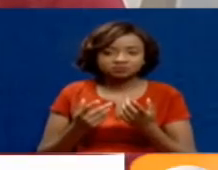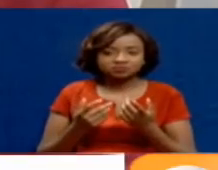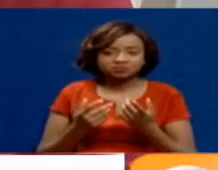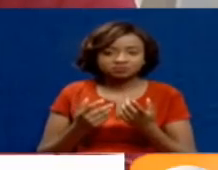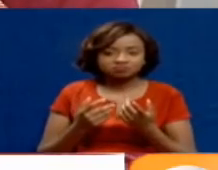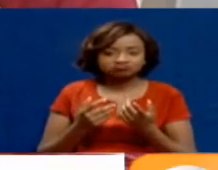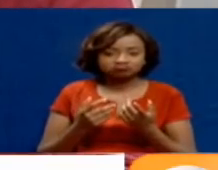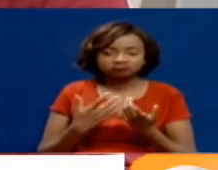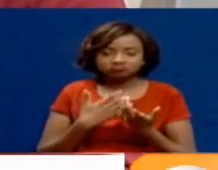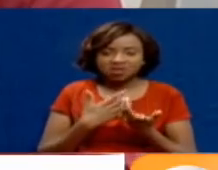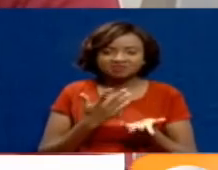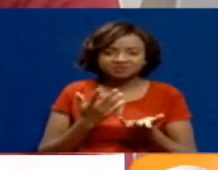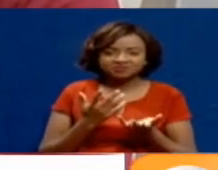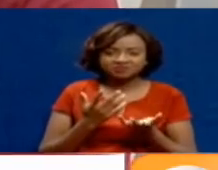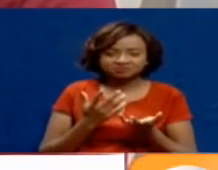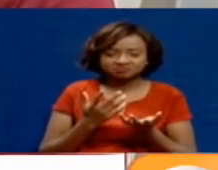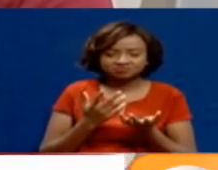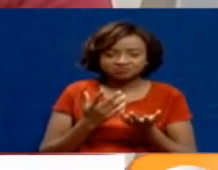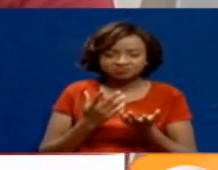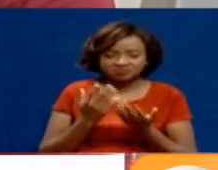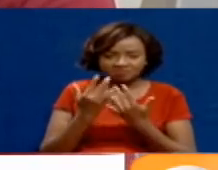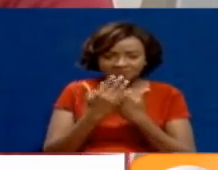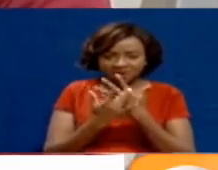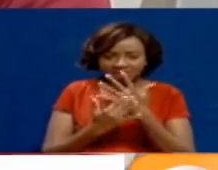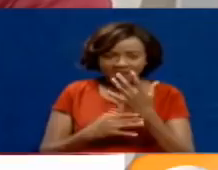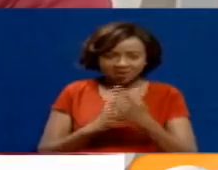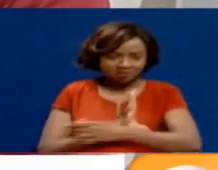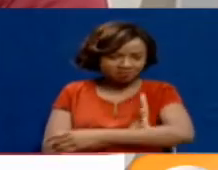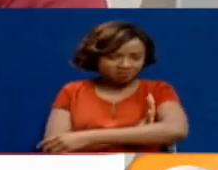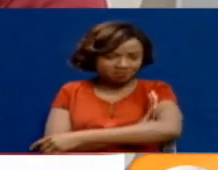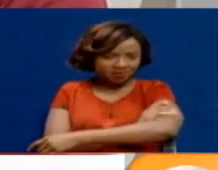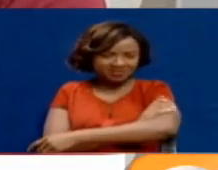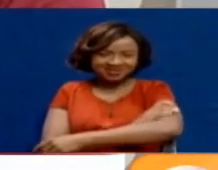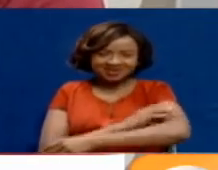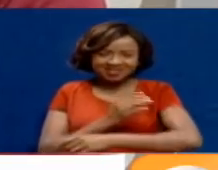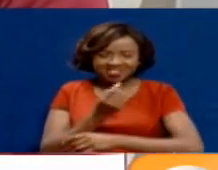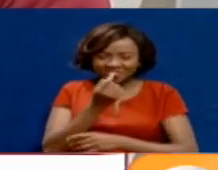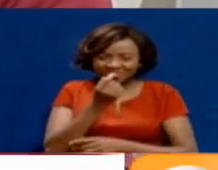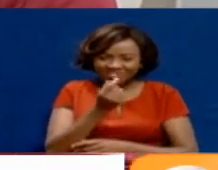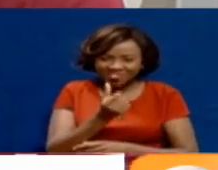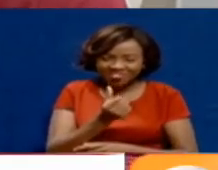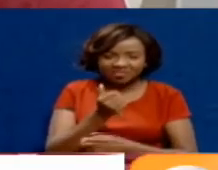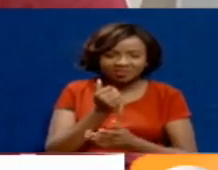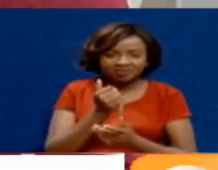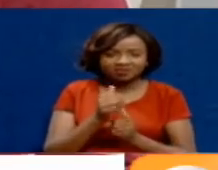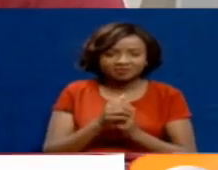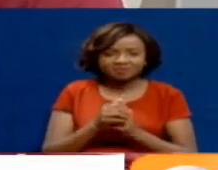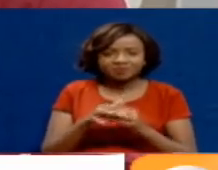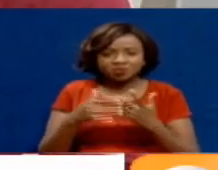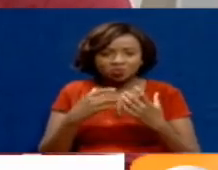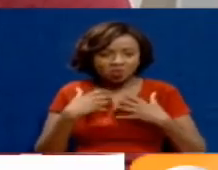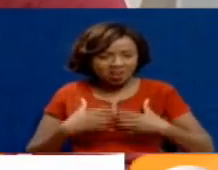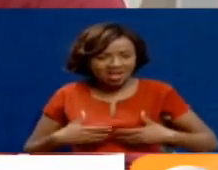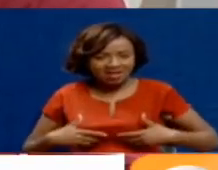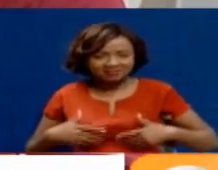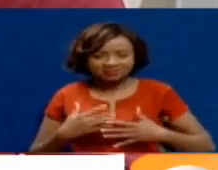septic shock, which is a really low blood pressure, life-threateningly low blood pressure, failure of the lungs